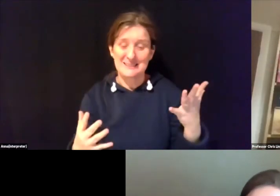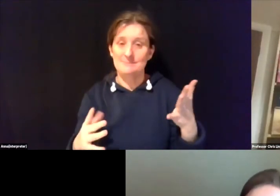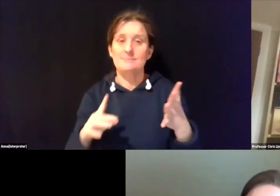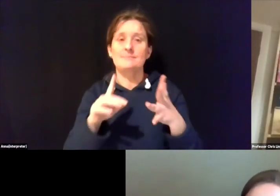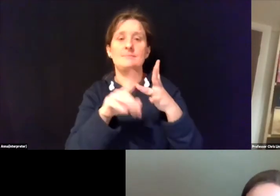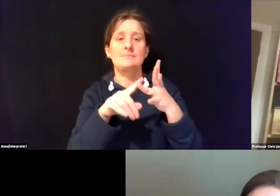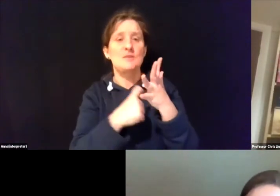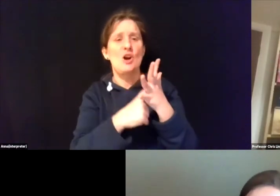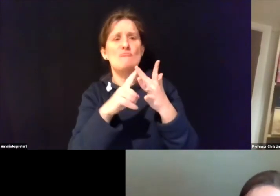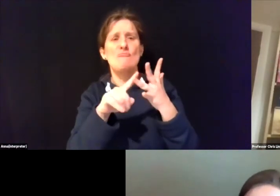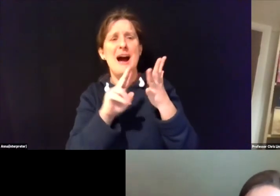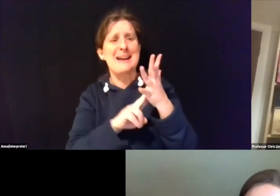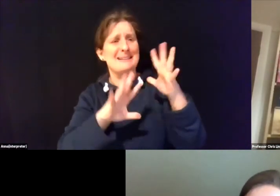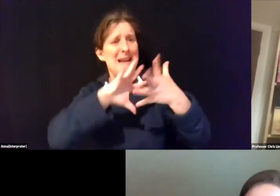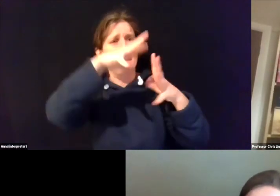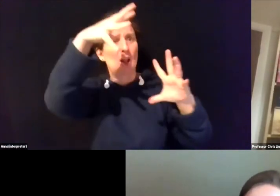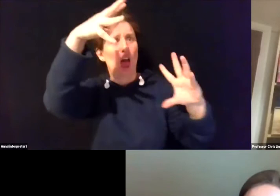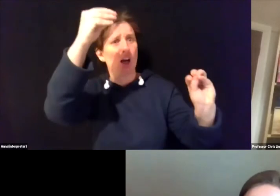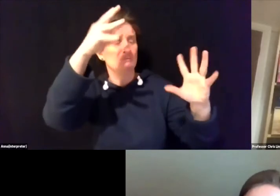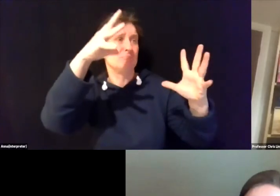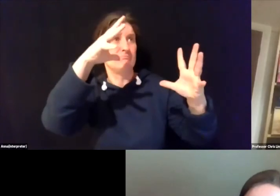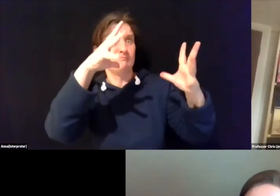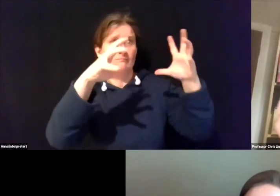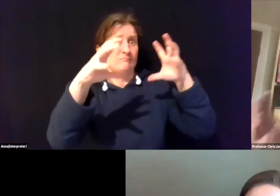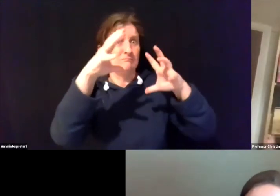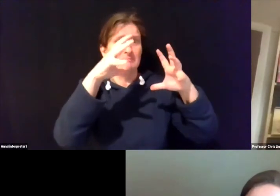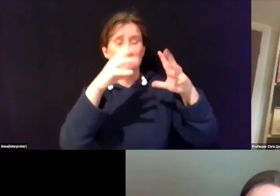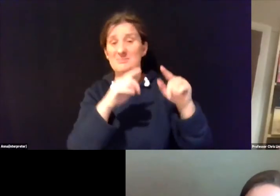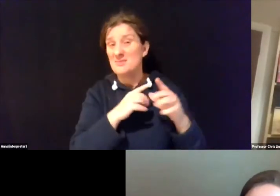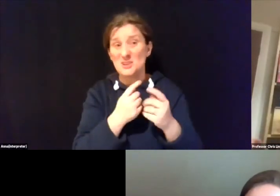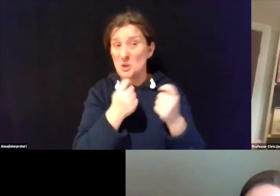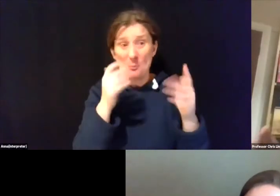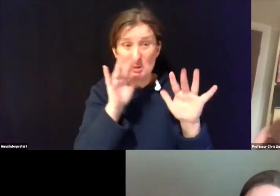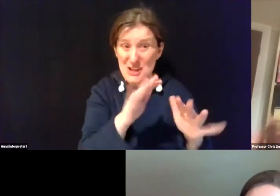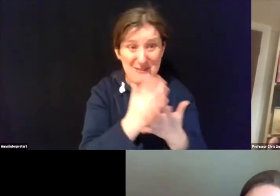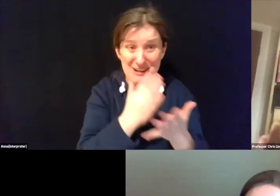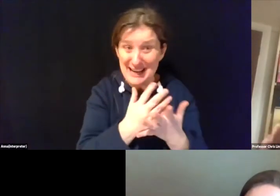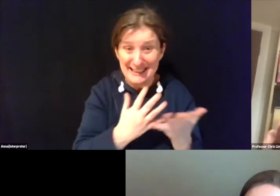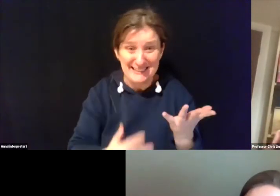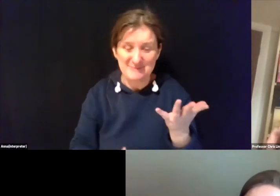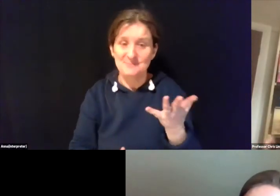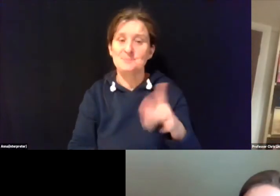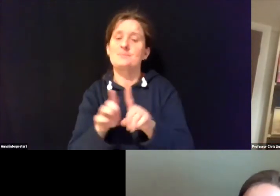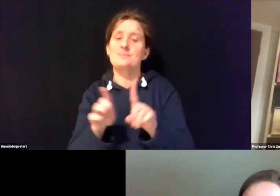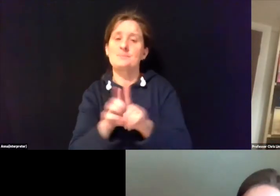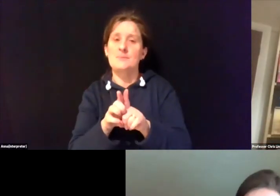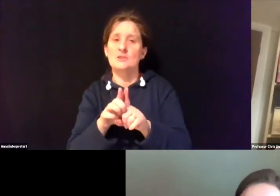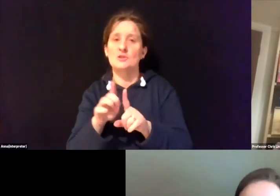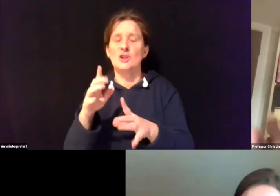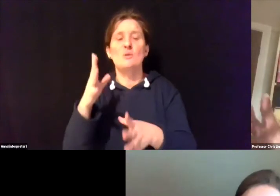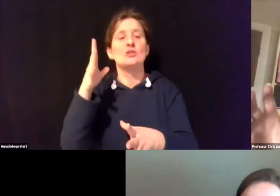Nebula is a pretty good laboratory vacuum. But a more profound answer is that gravity is really